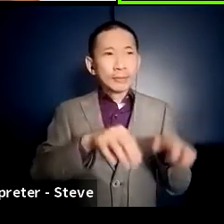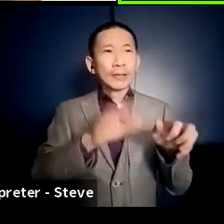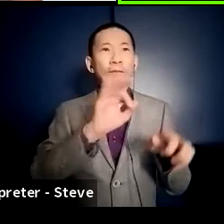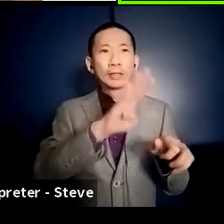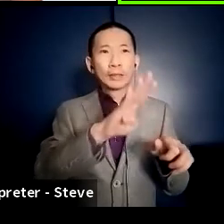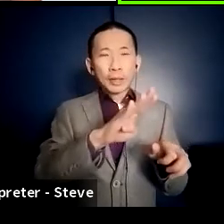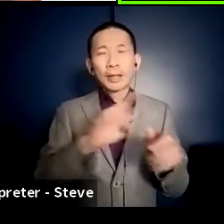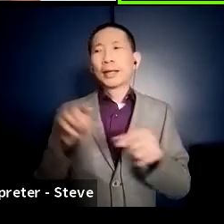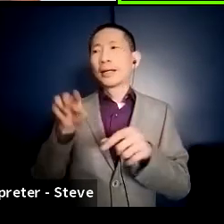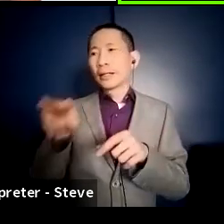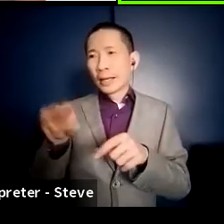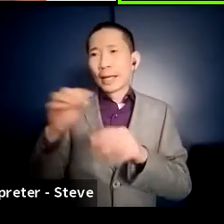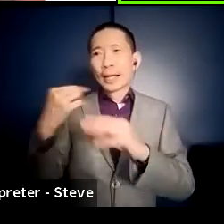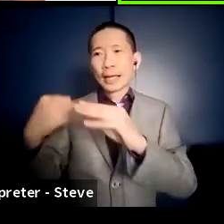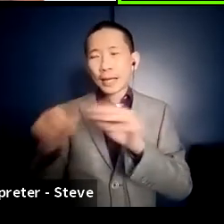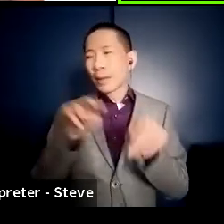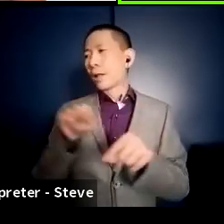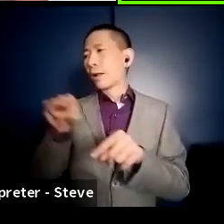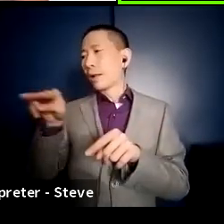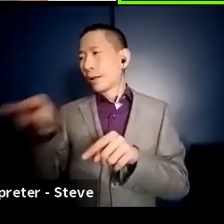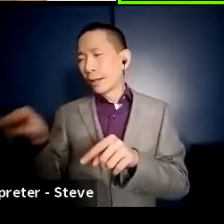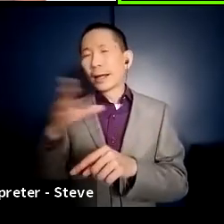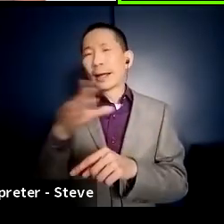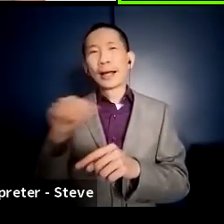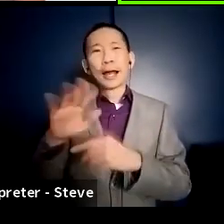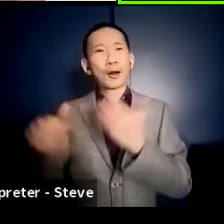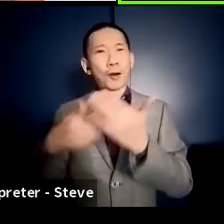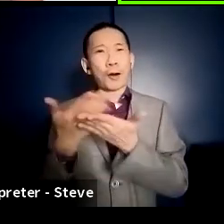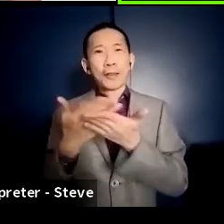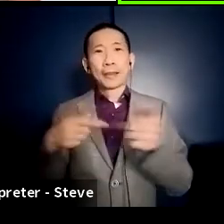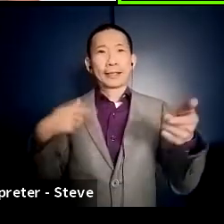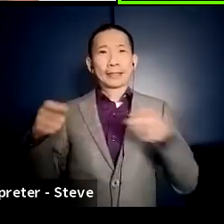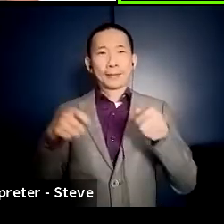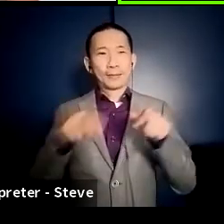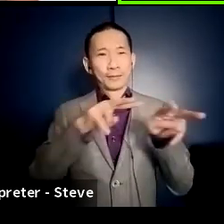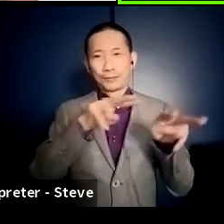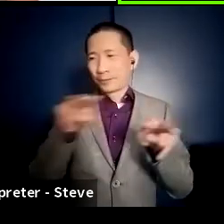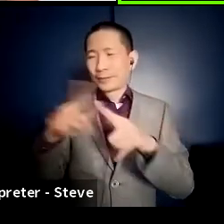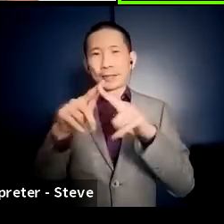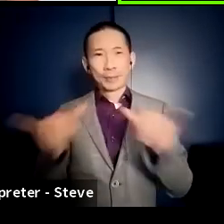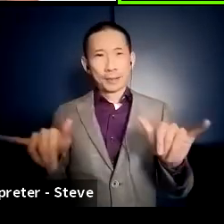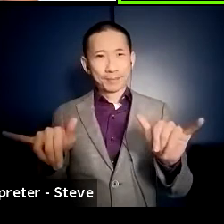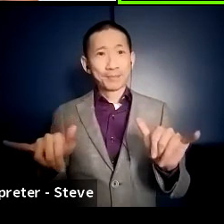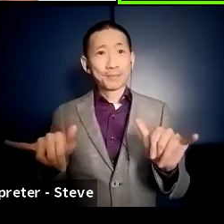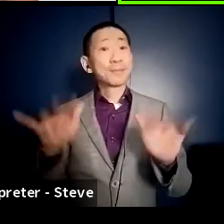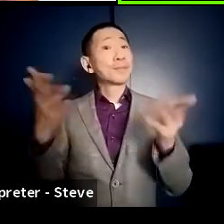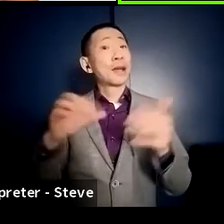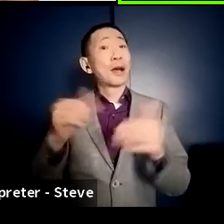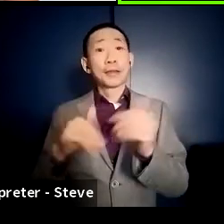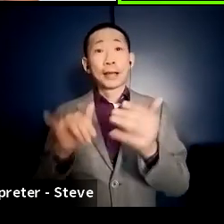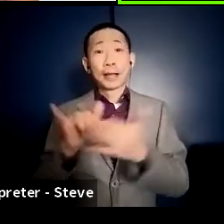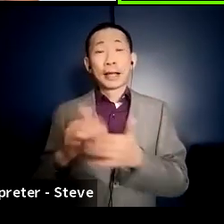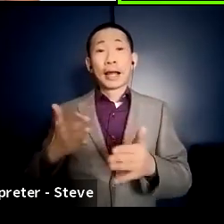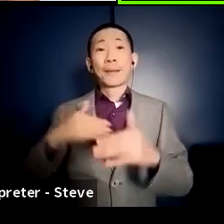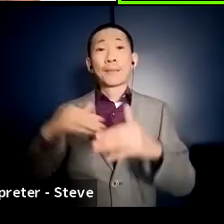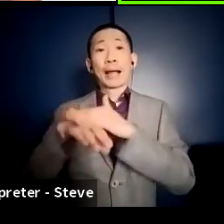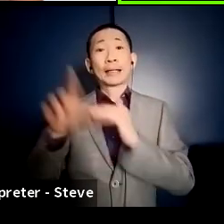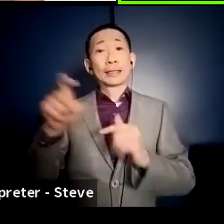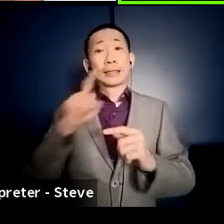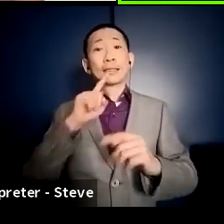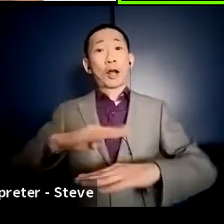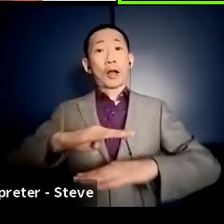Facebook and the email, and all the things. Great. Other than that, my access needs